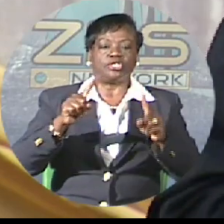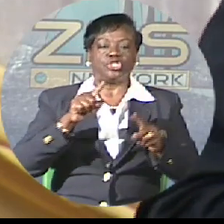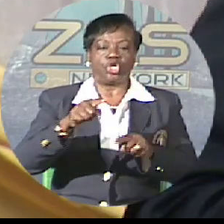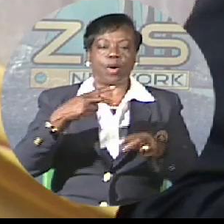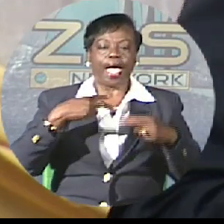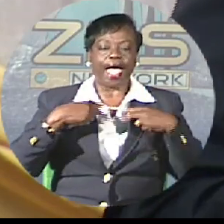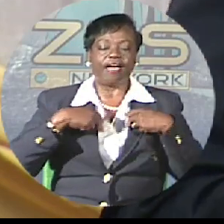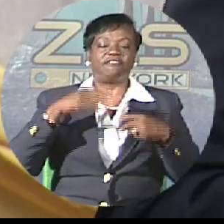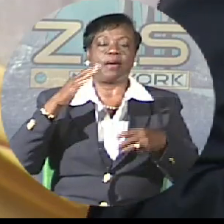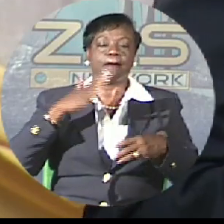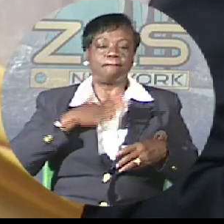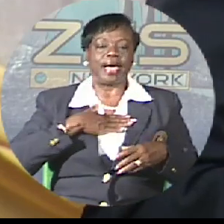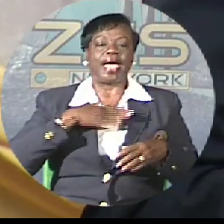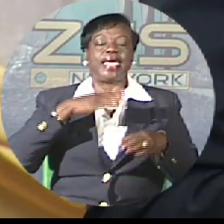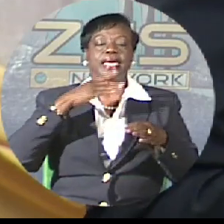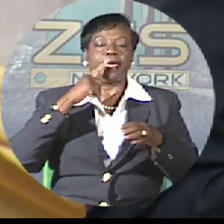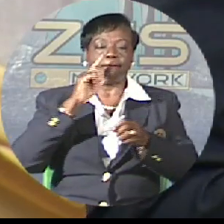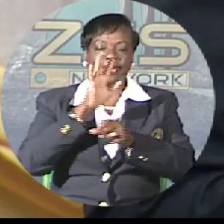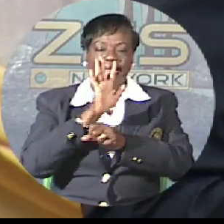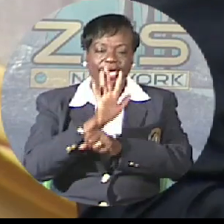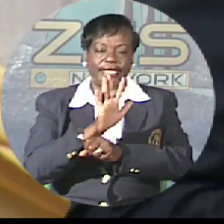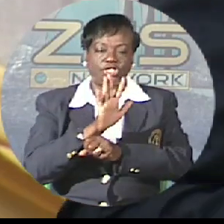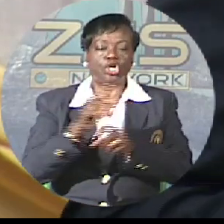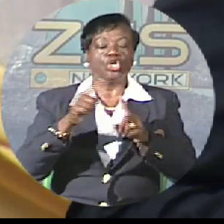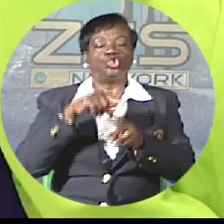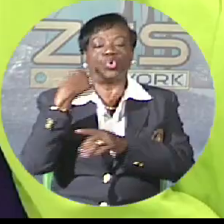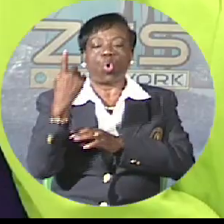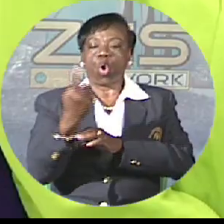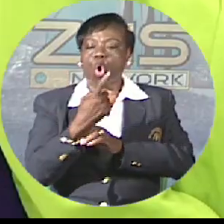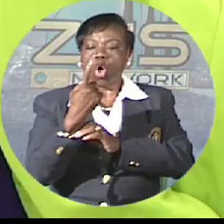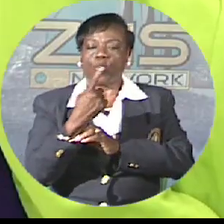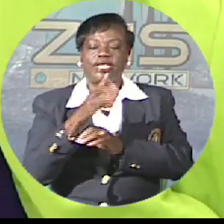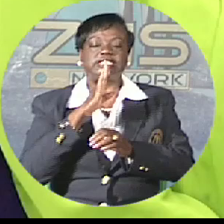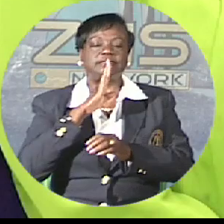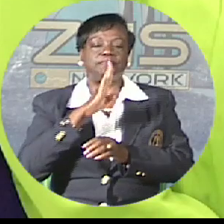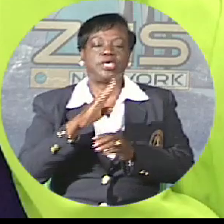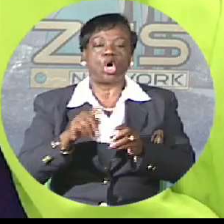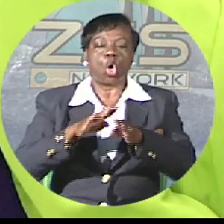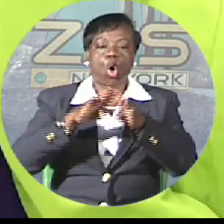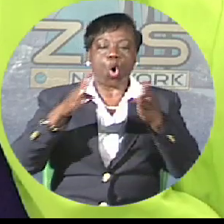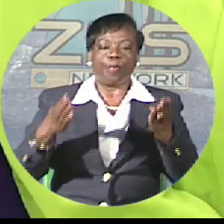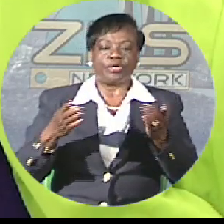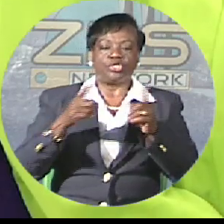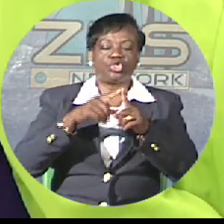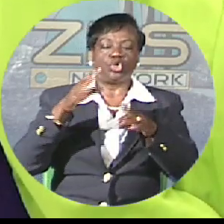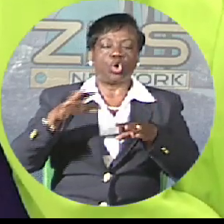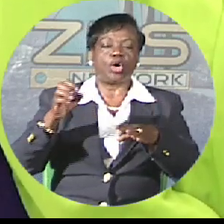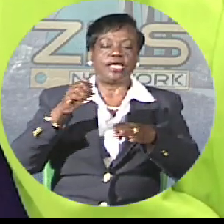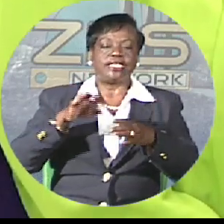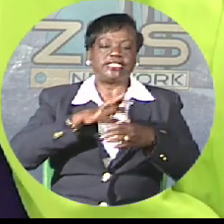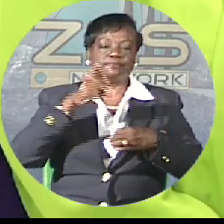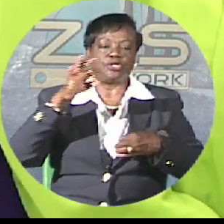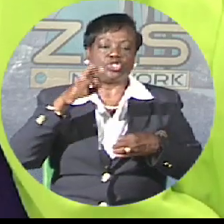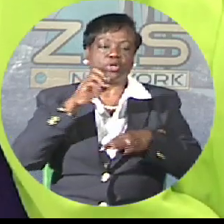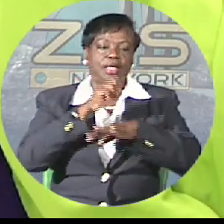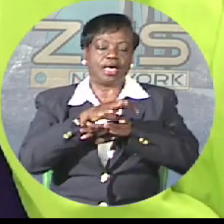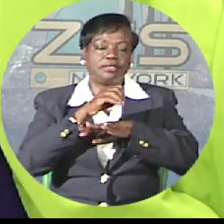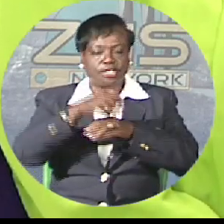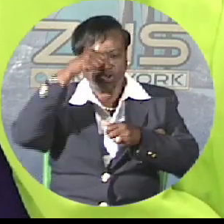pledge to always be open to your spiritual counsel.